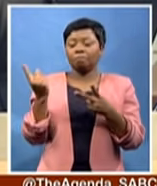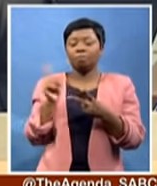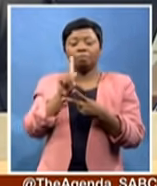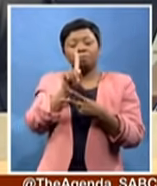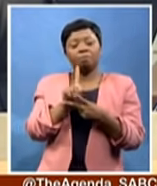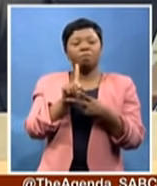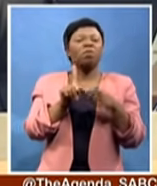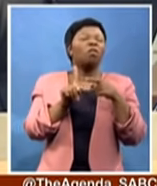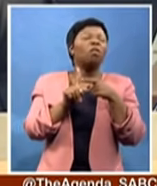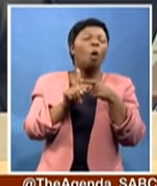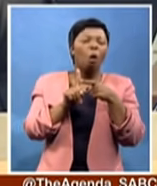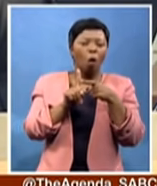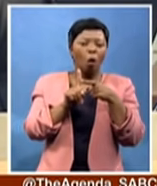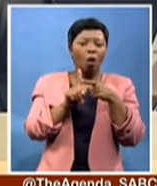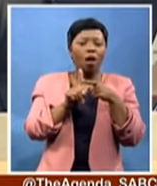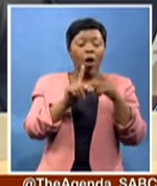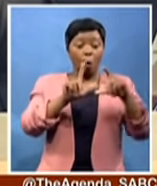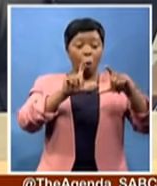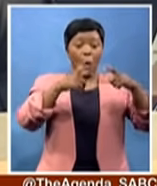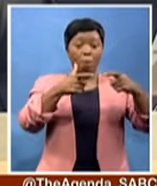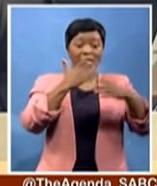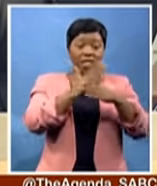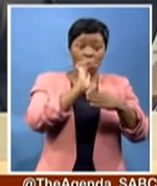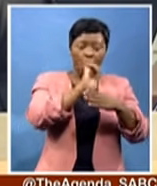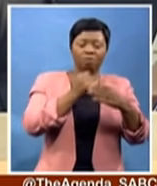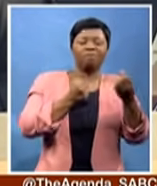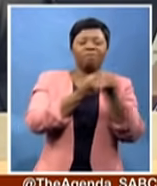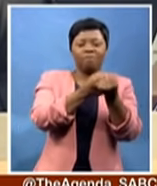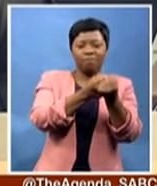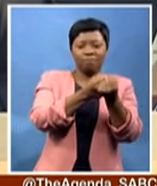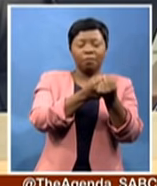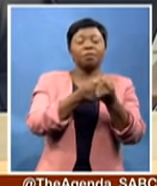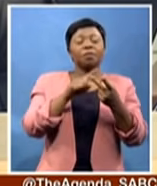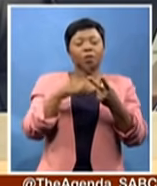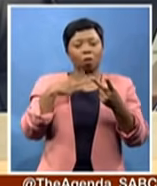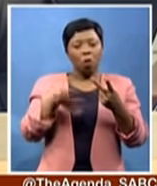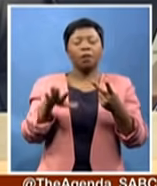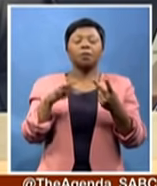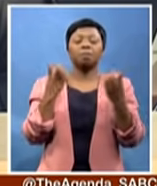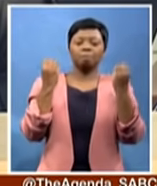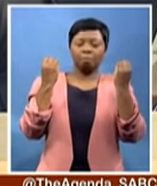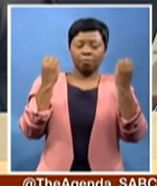and I'd like to make this opening statement on behalf of the African National Congress.